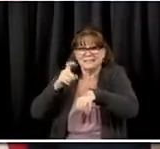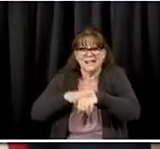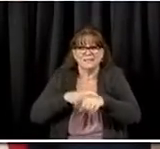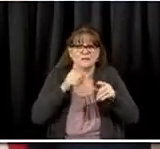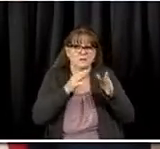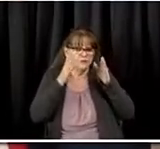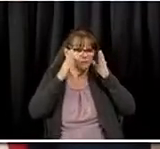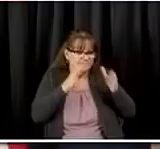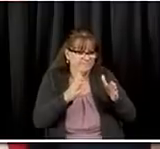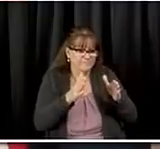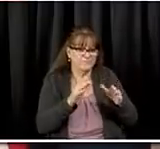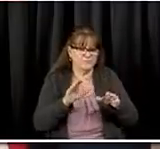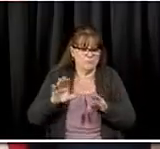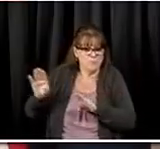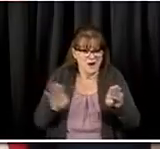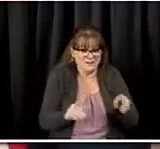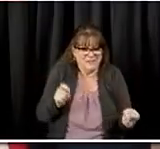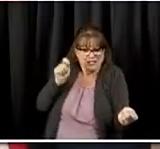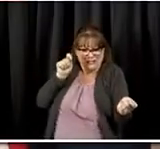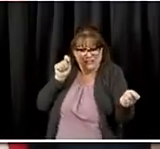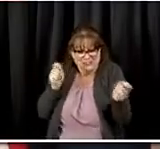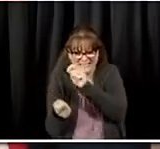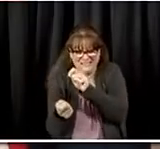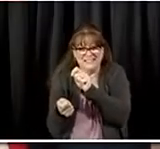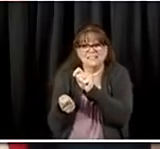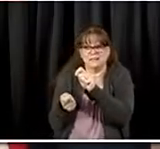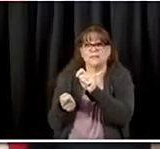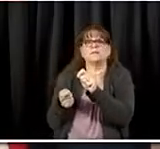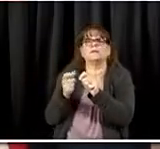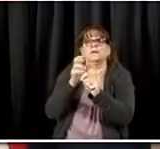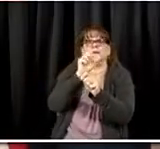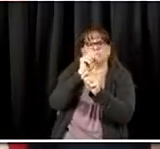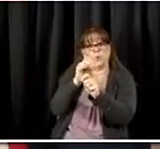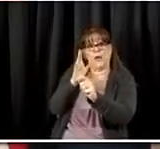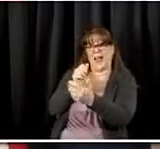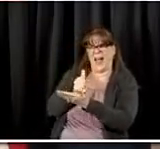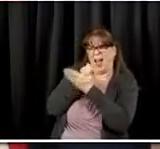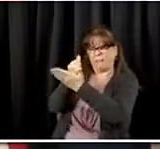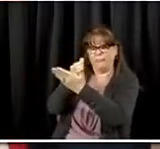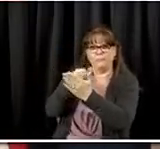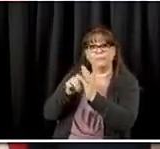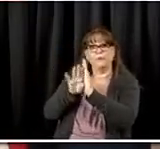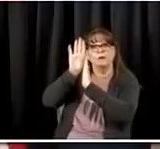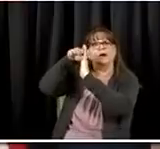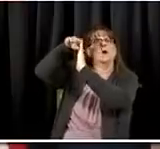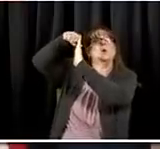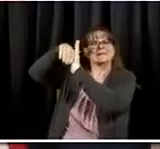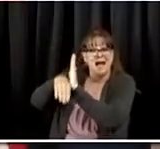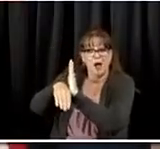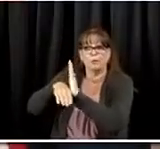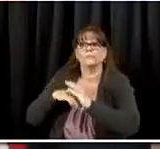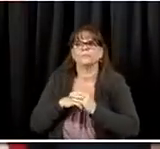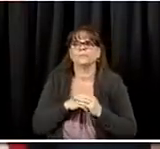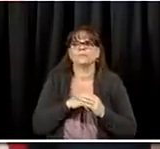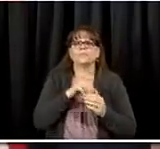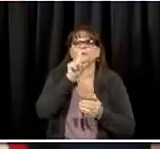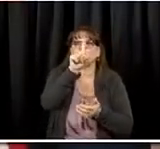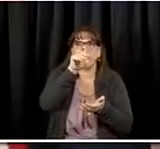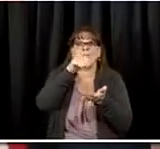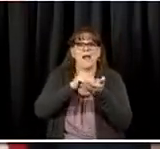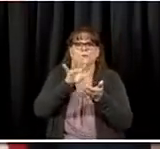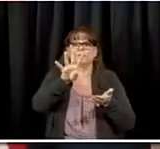it takes some time. So 4,150 cases today. This is a height of infection, and